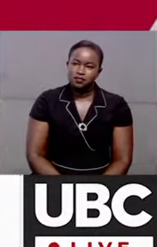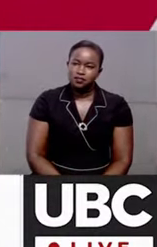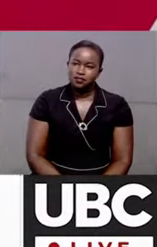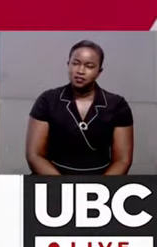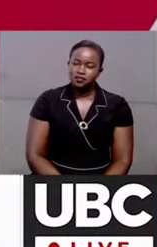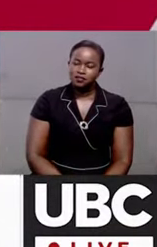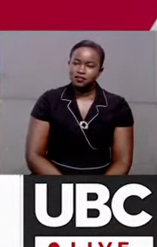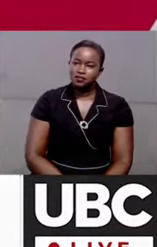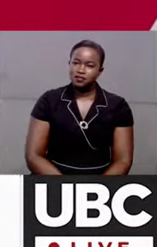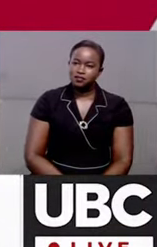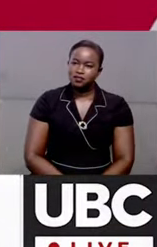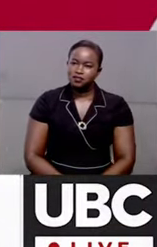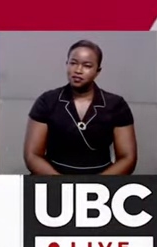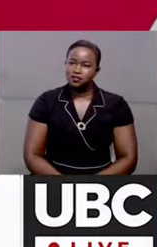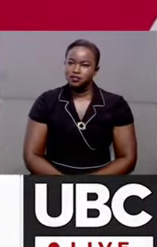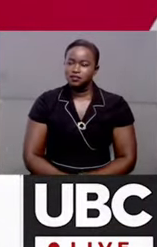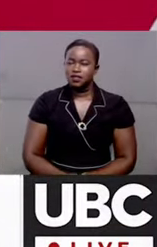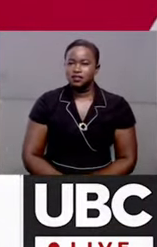Honorable